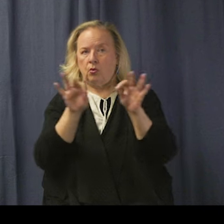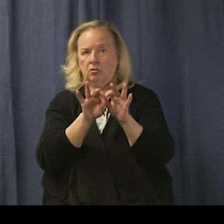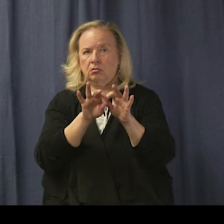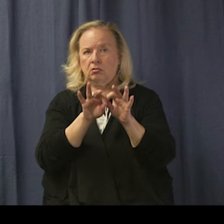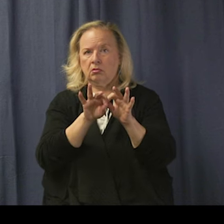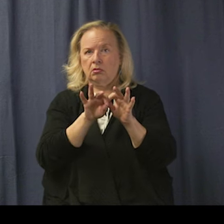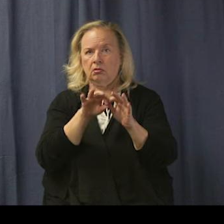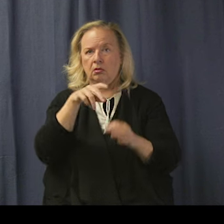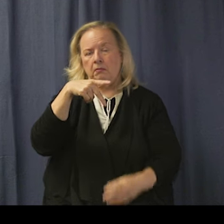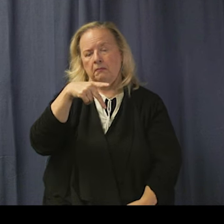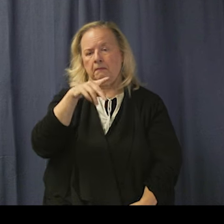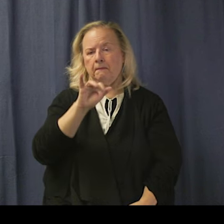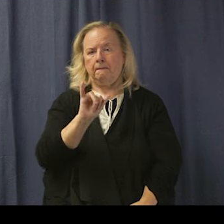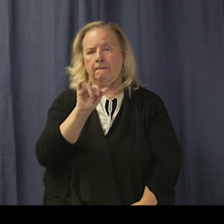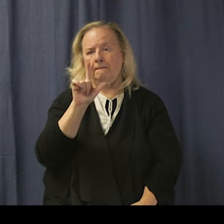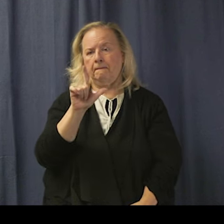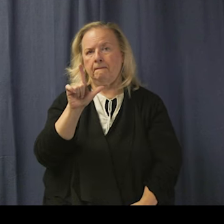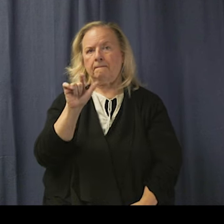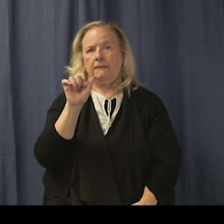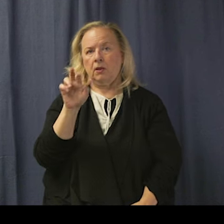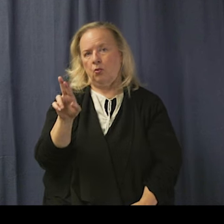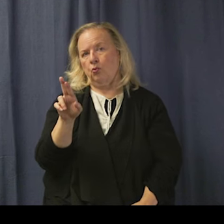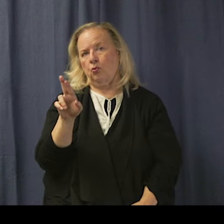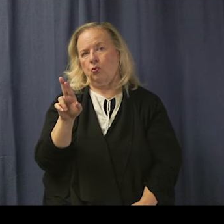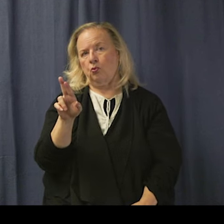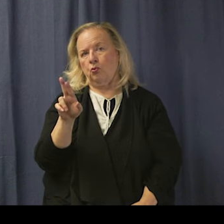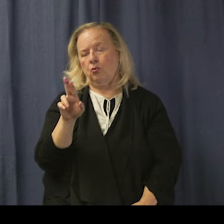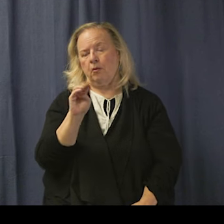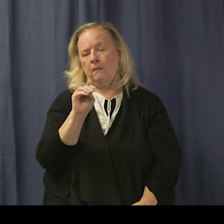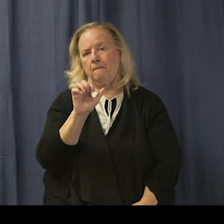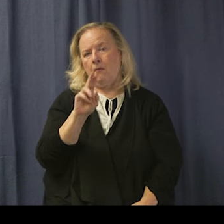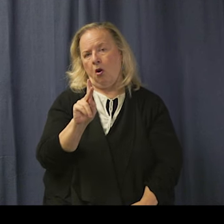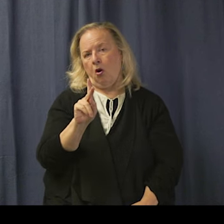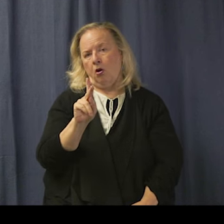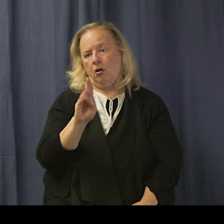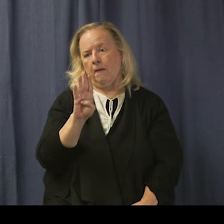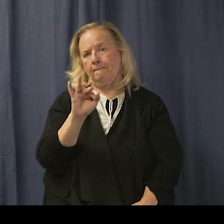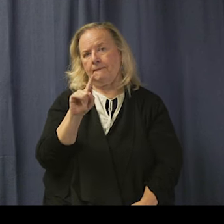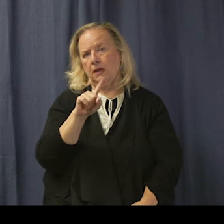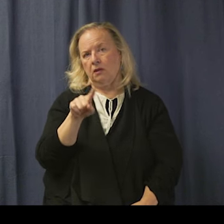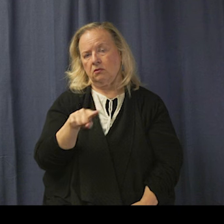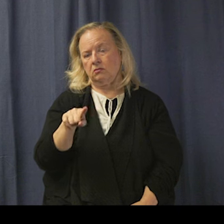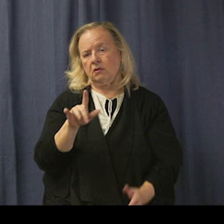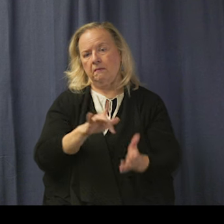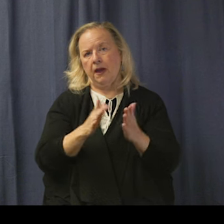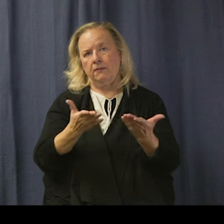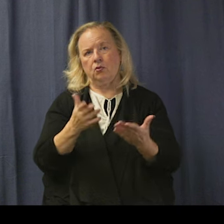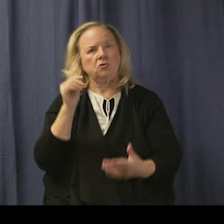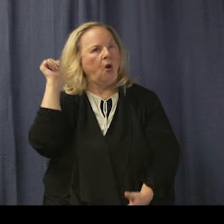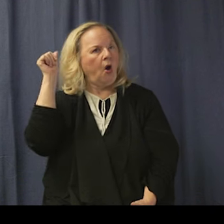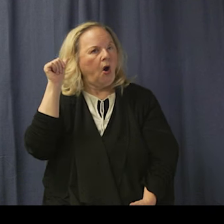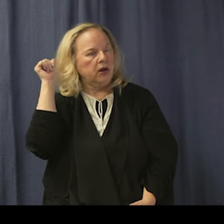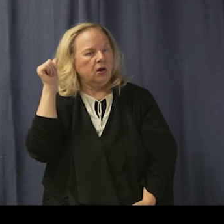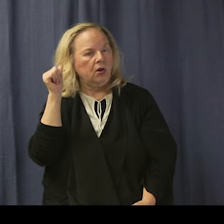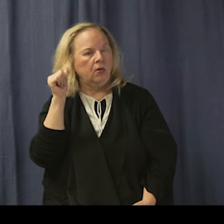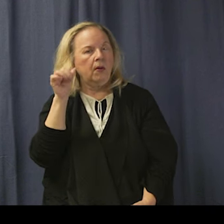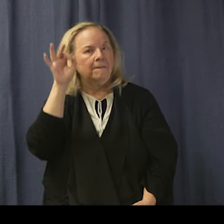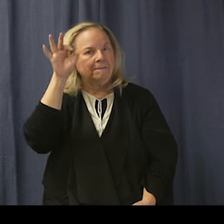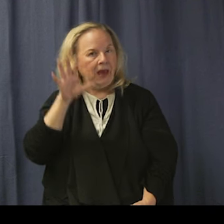call the pillar, a pillar of the Mark Biltz Bible, is the audio that is